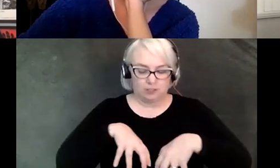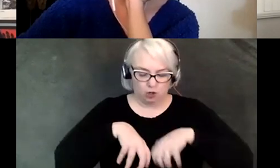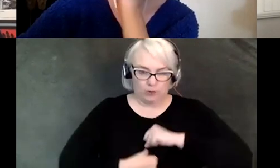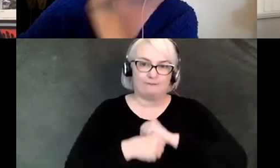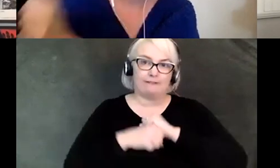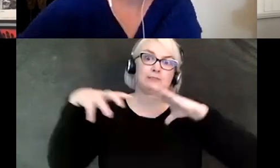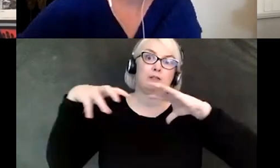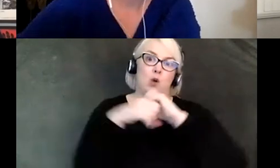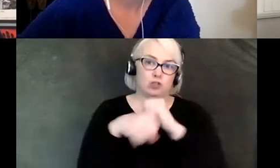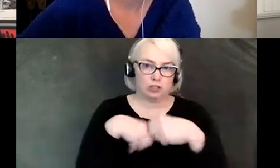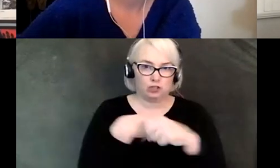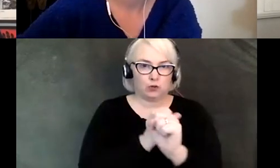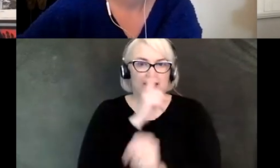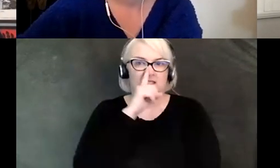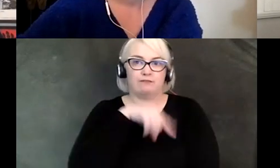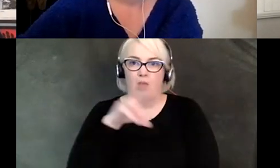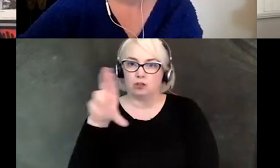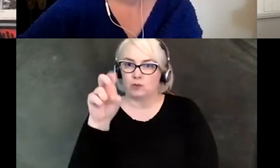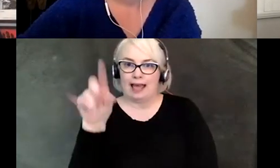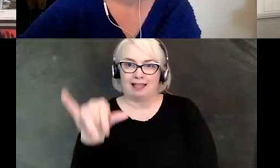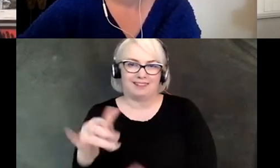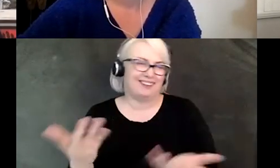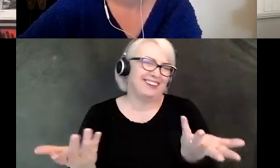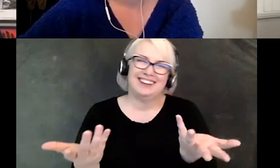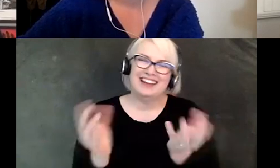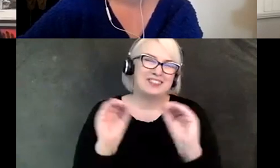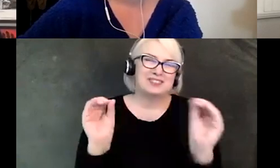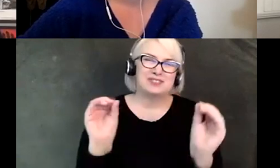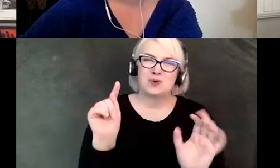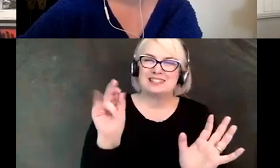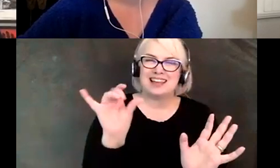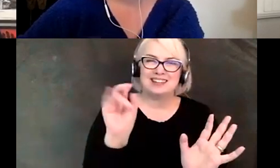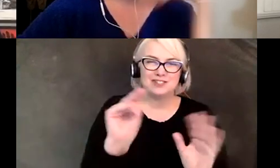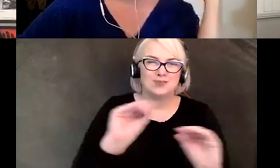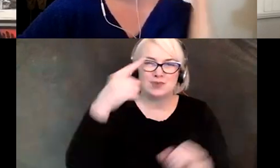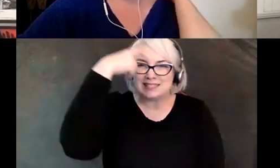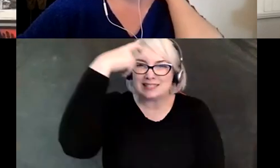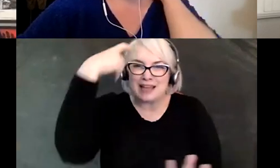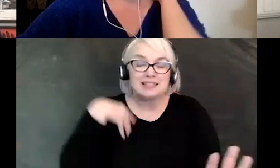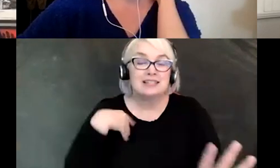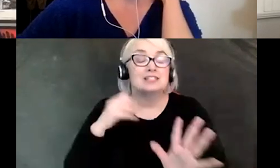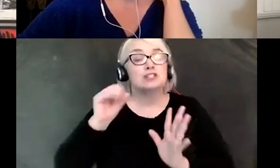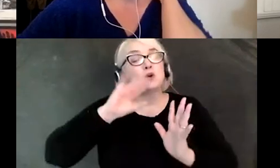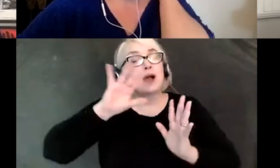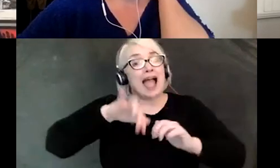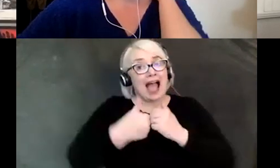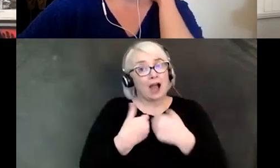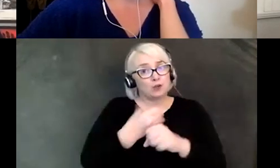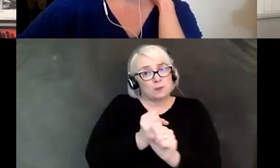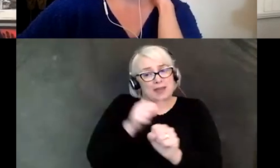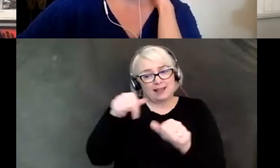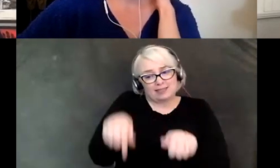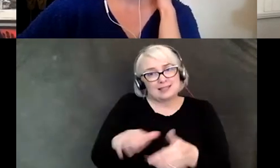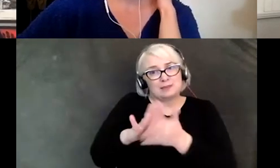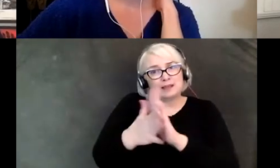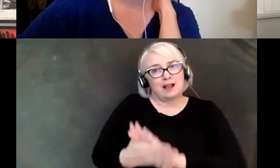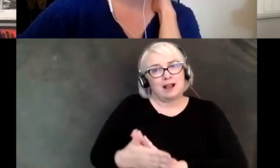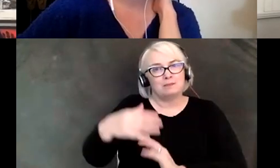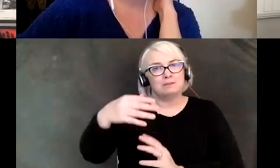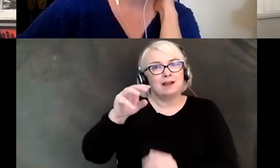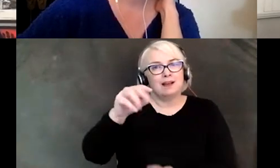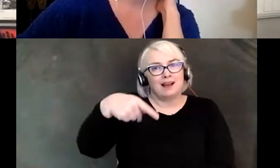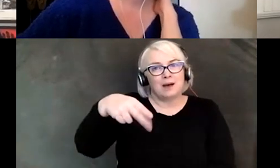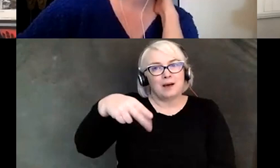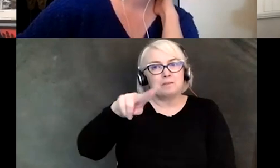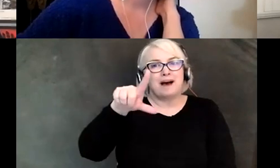my initial pitch was like, how, how do we create this as, as a mystery? How do we turn this into a puzzle box? And so the first, you know,